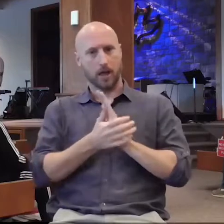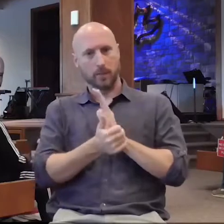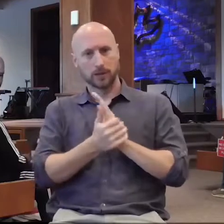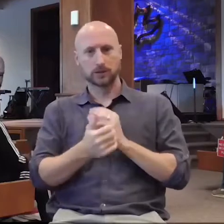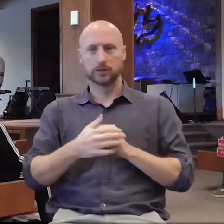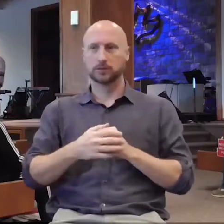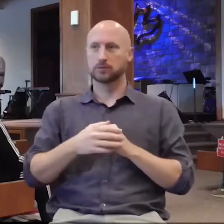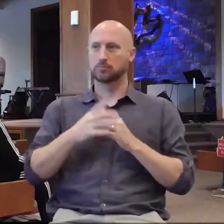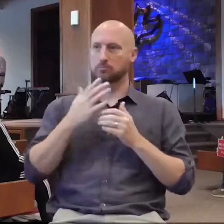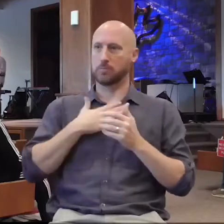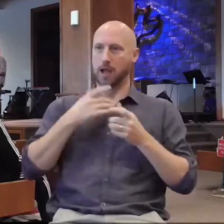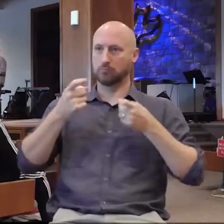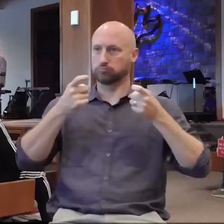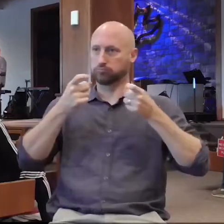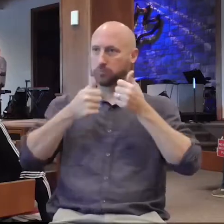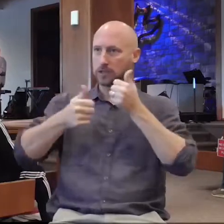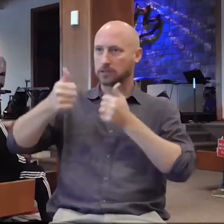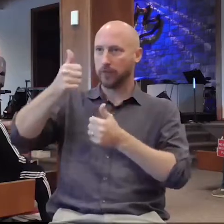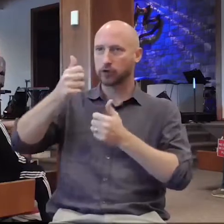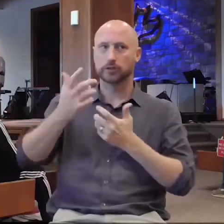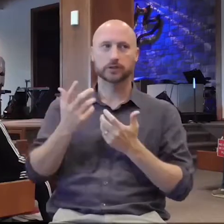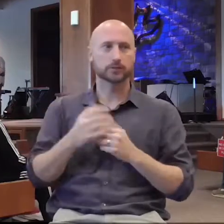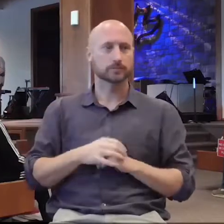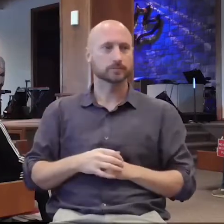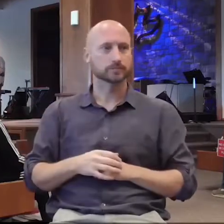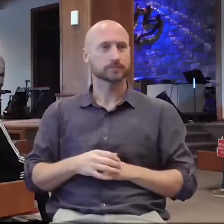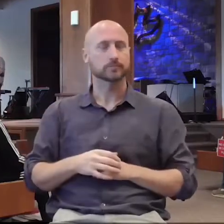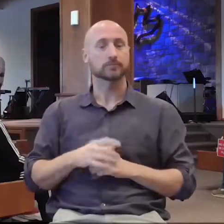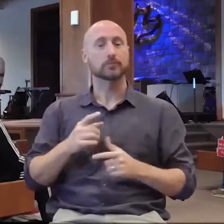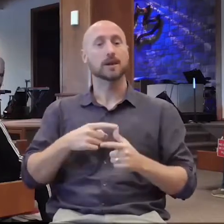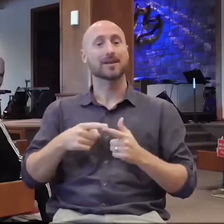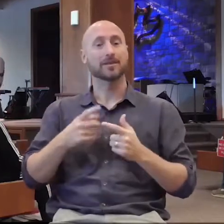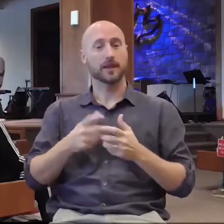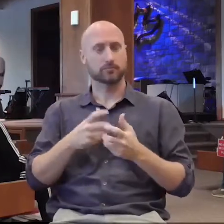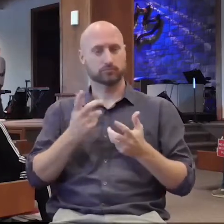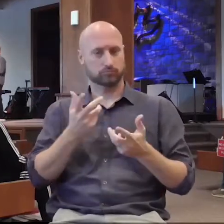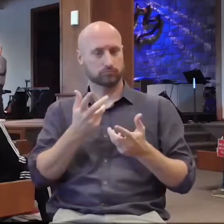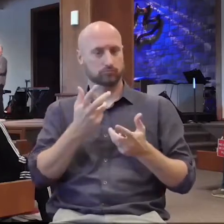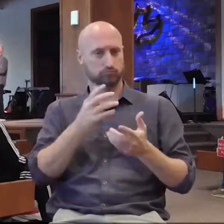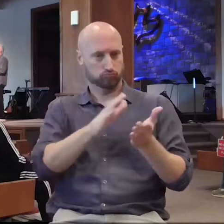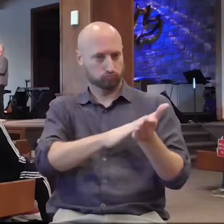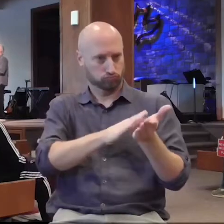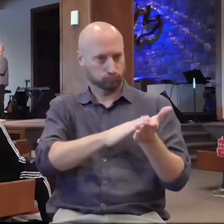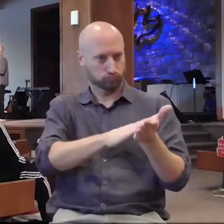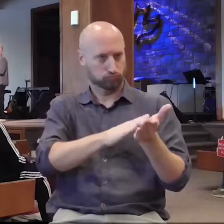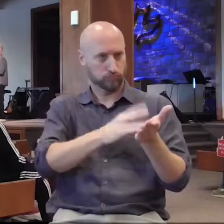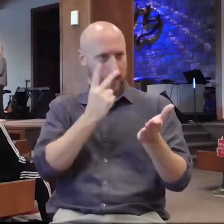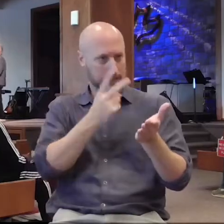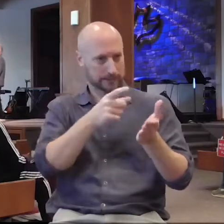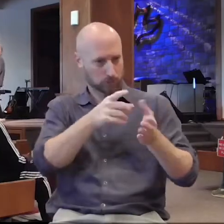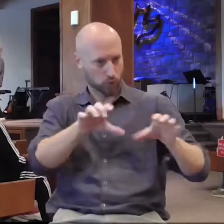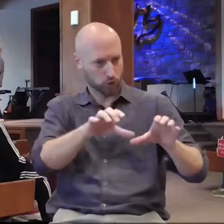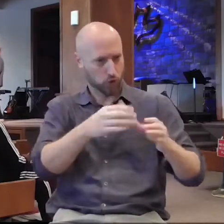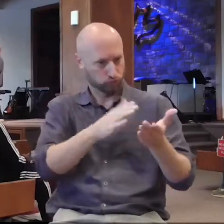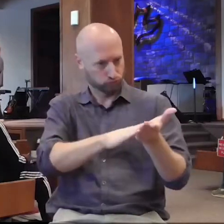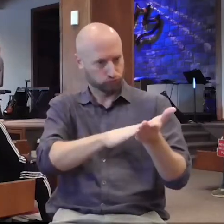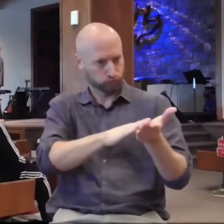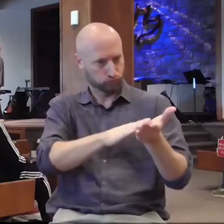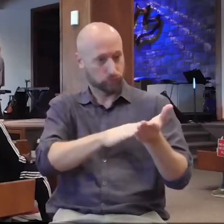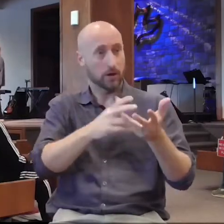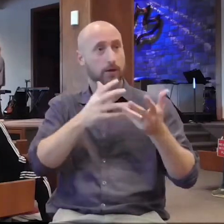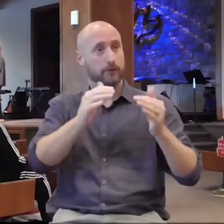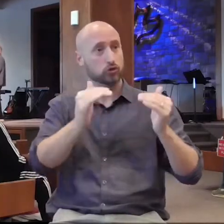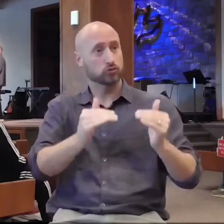sovereignty. There is a commendation, I see what you're doing. Then there is a correction or a